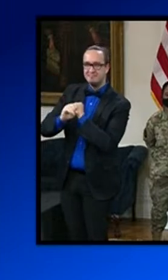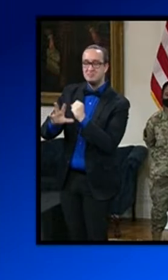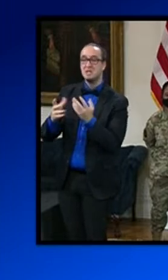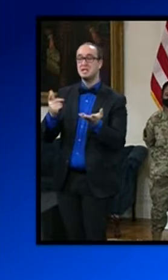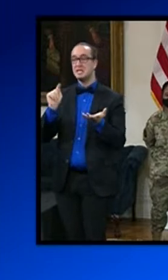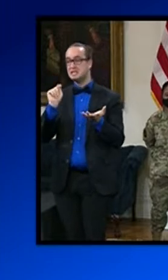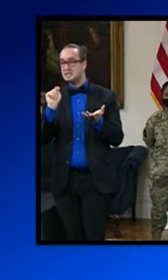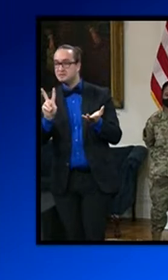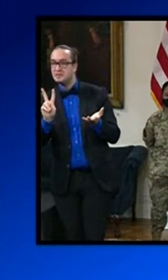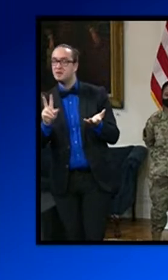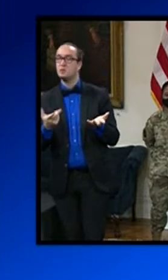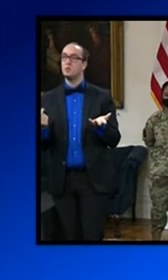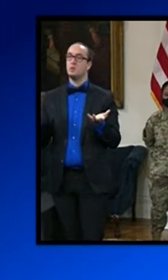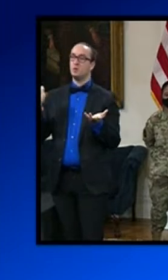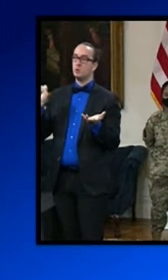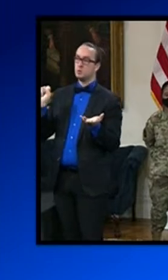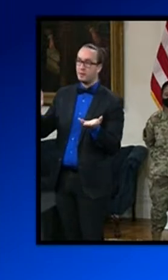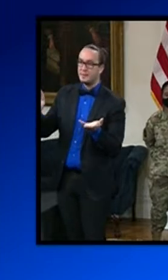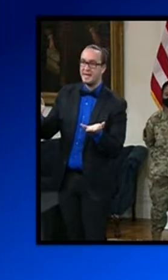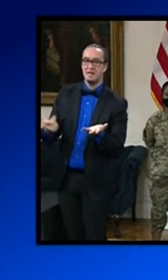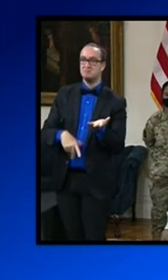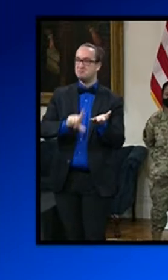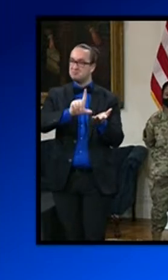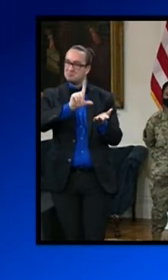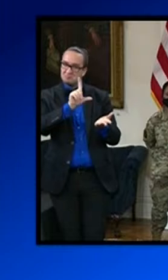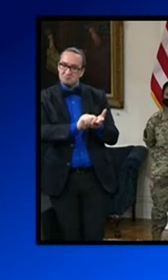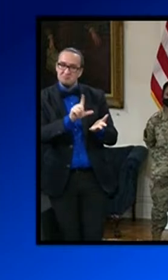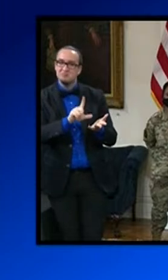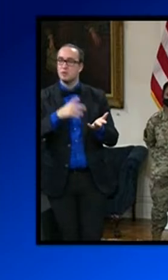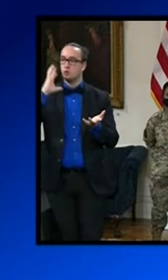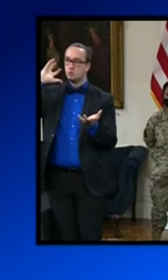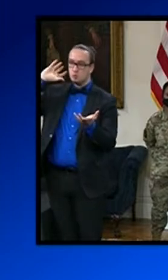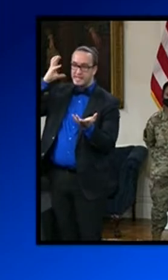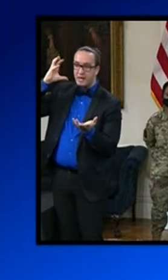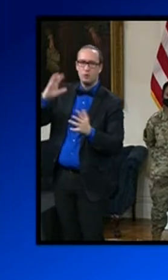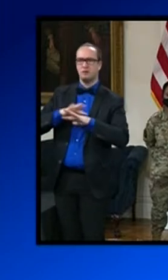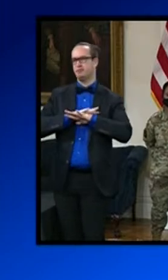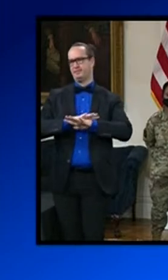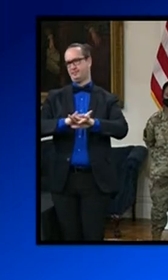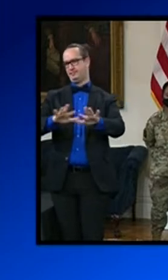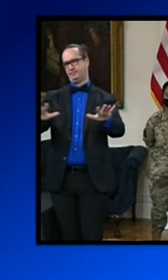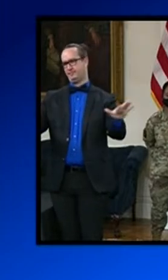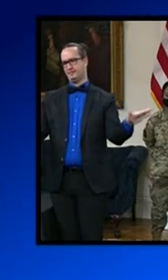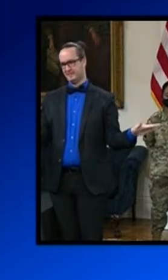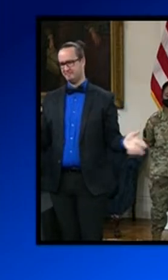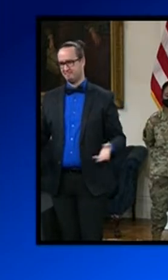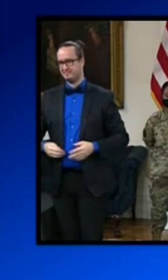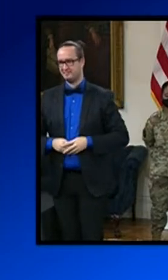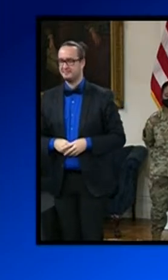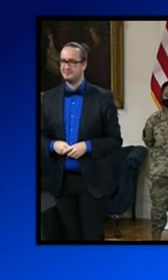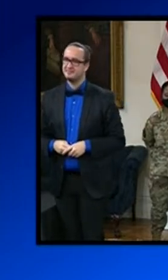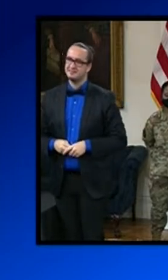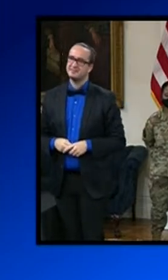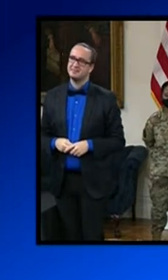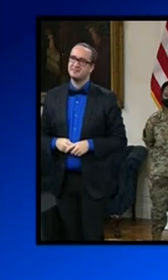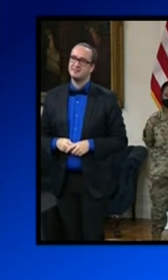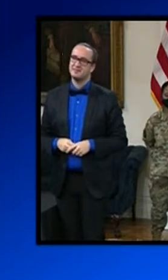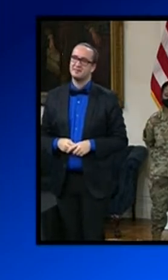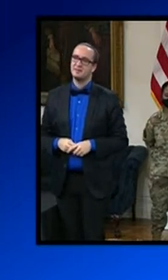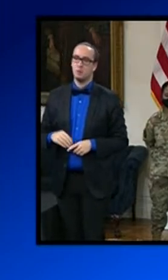and expanding in the coming weeks, along with a series of virtual town halls and a whole range of